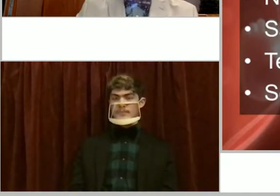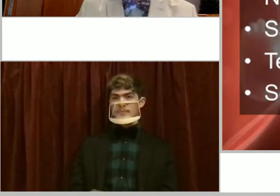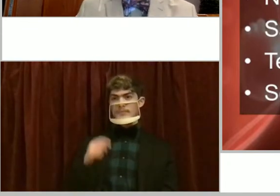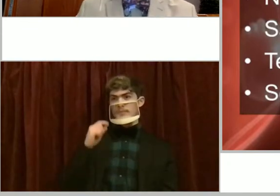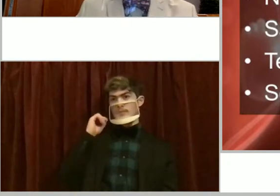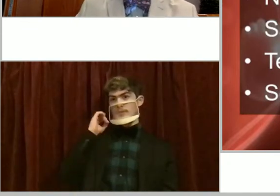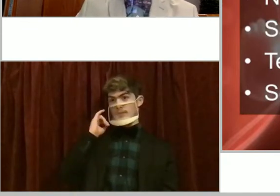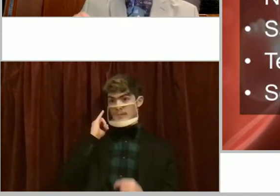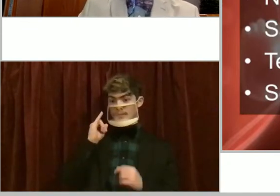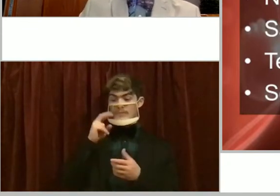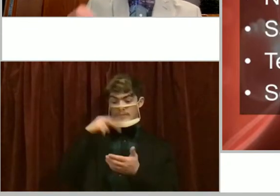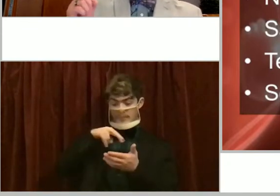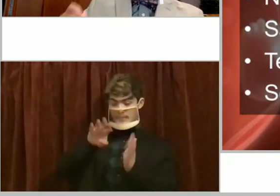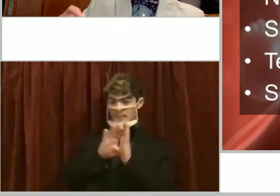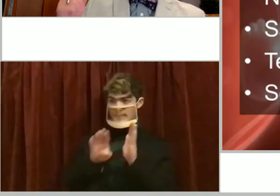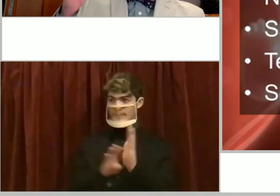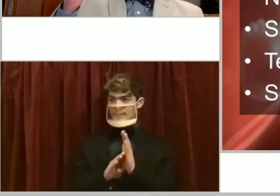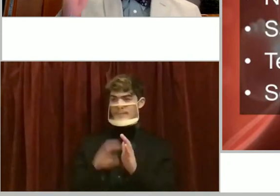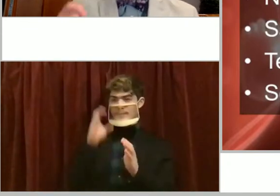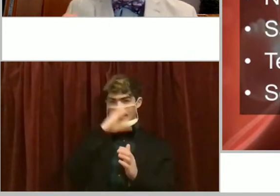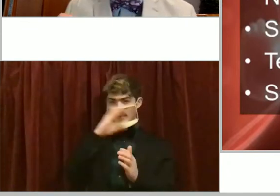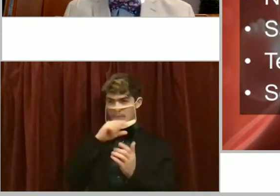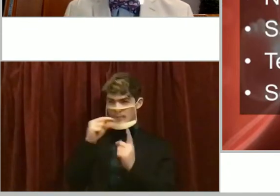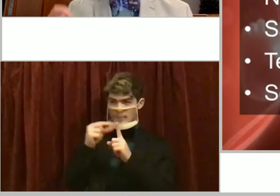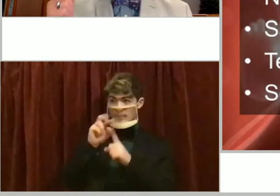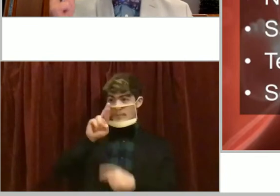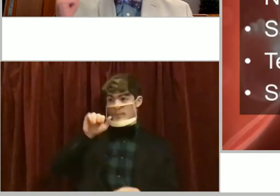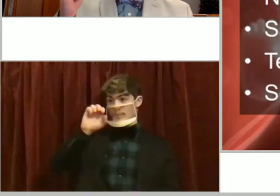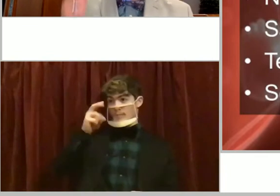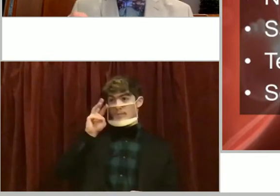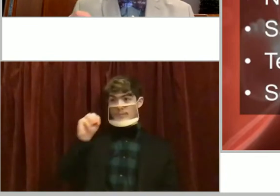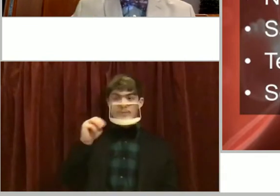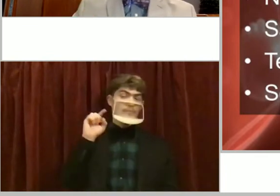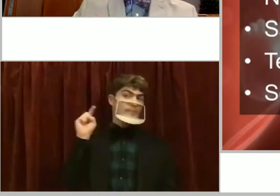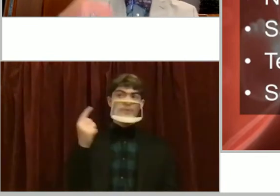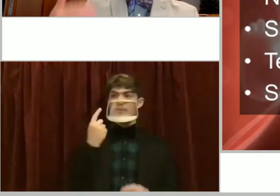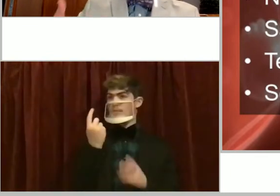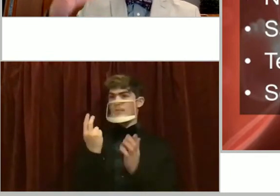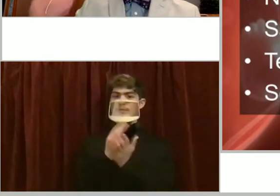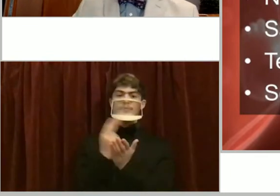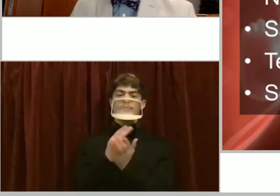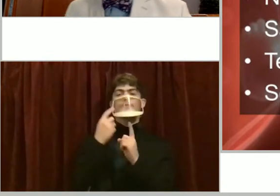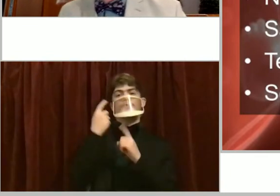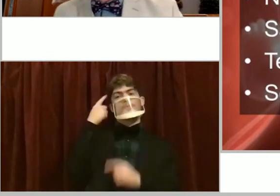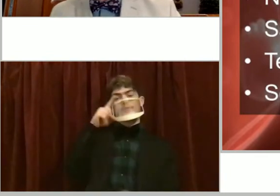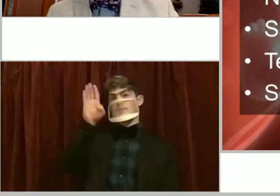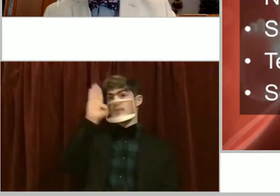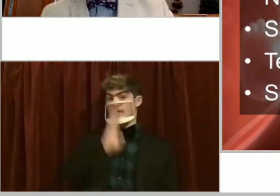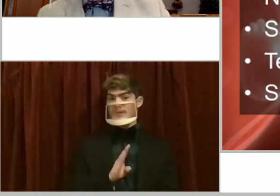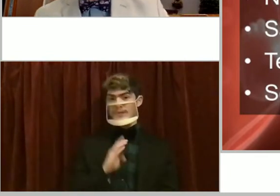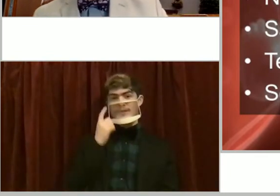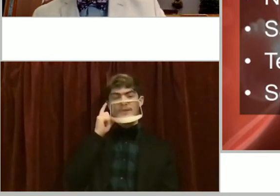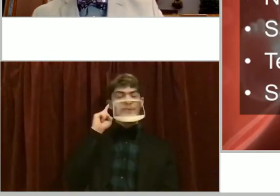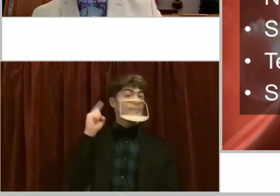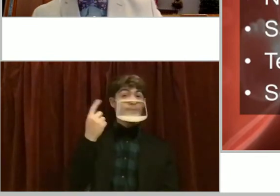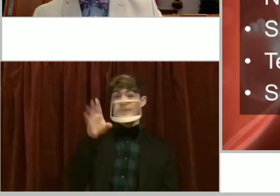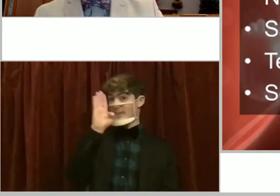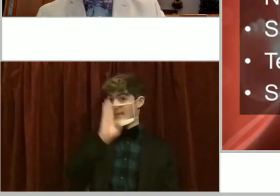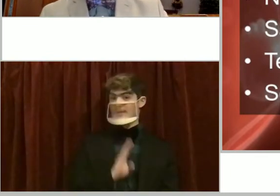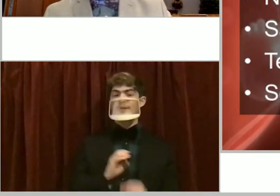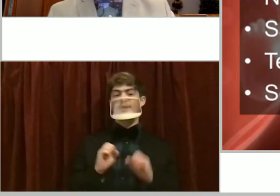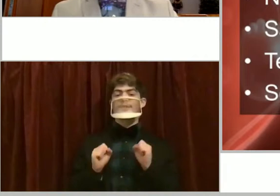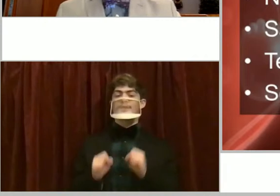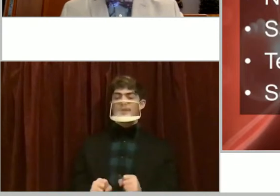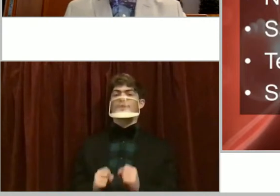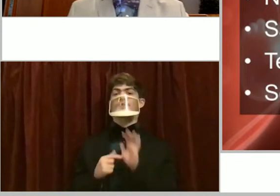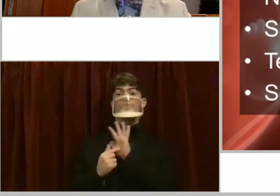to God, because only God is able to show this kind of compassion that we're going to talk